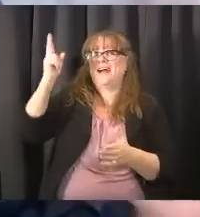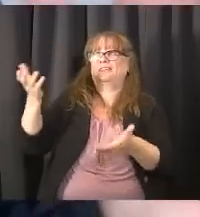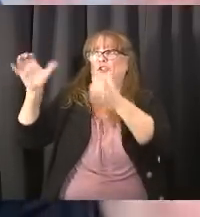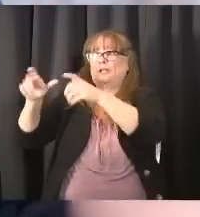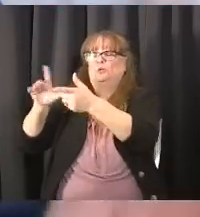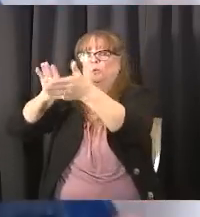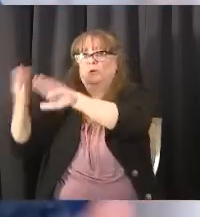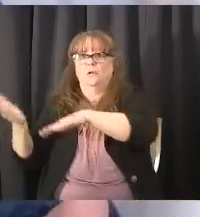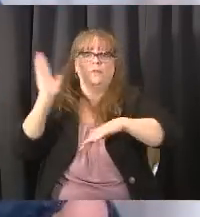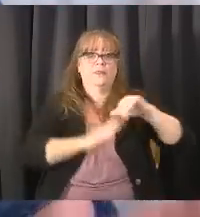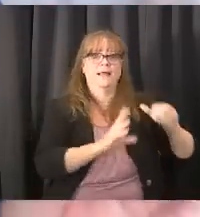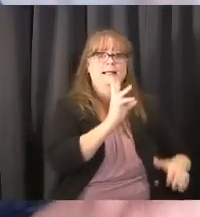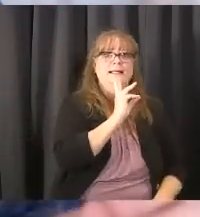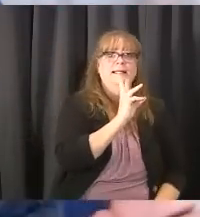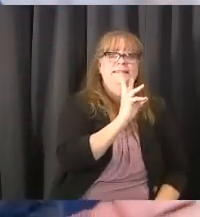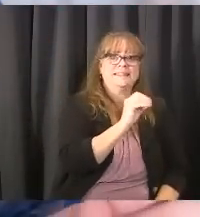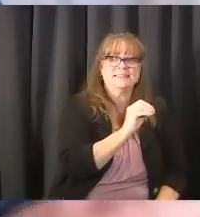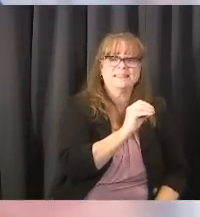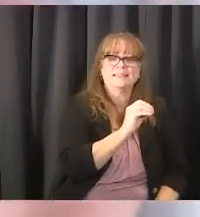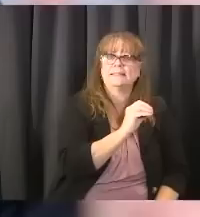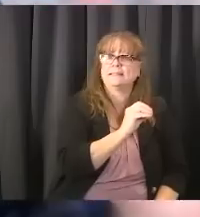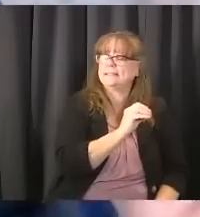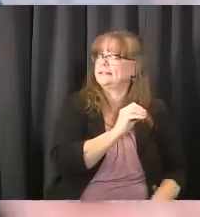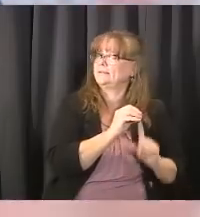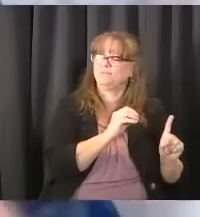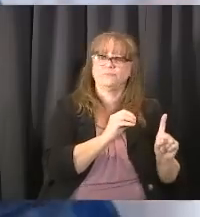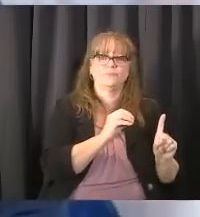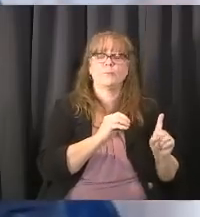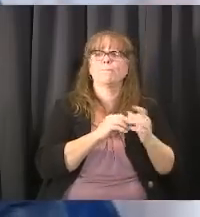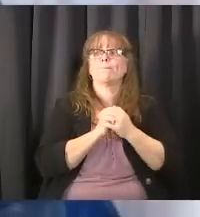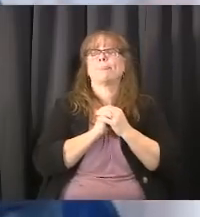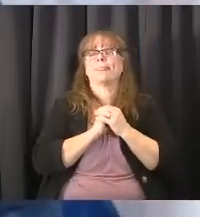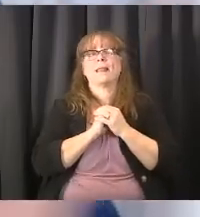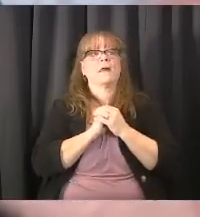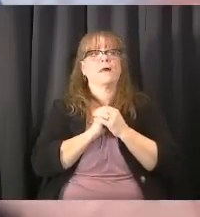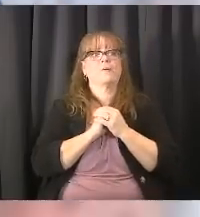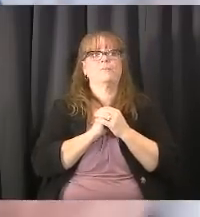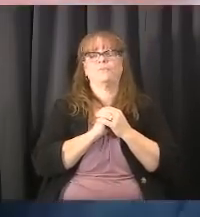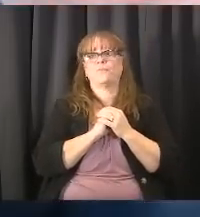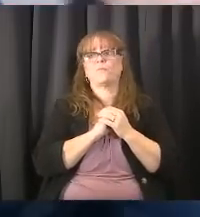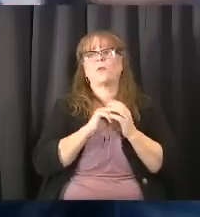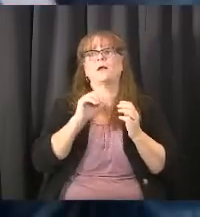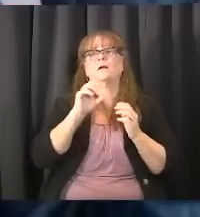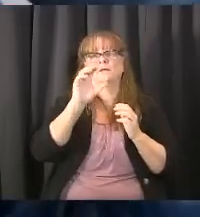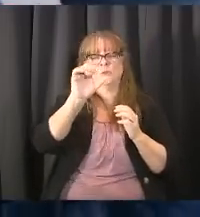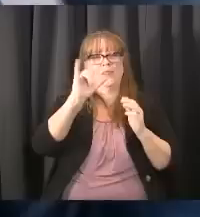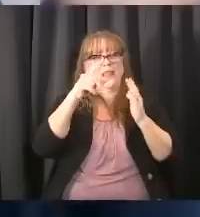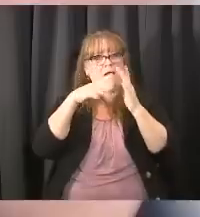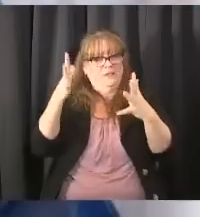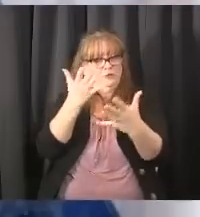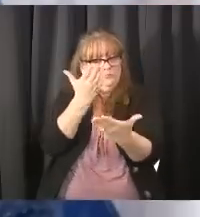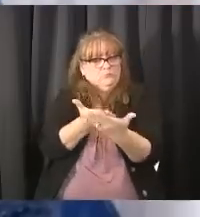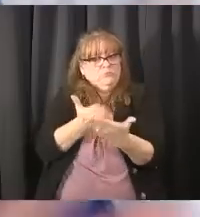age group that was done. We see similar, not identical data in Colorado, but this is the meta-analysis of